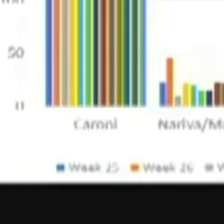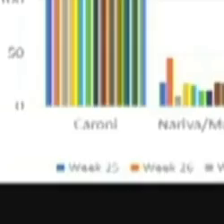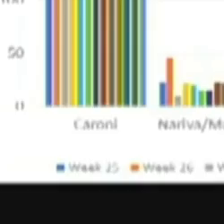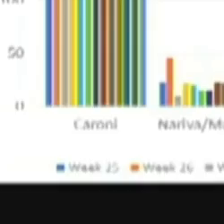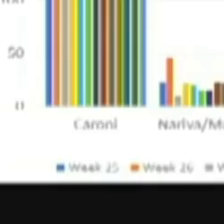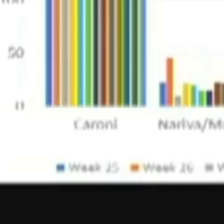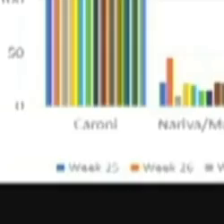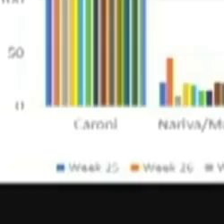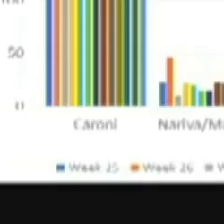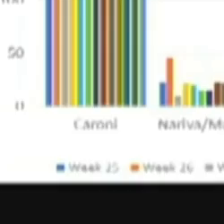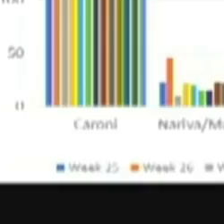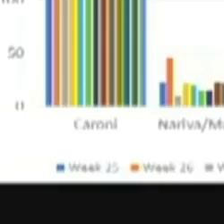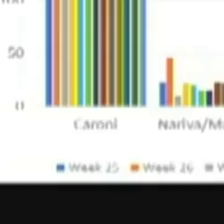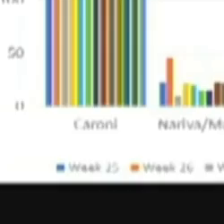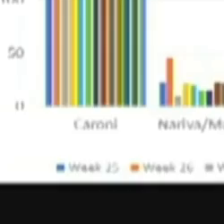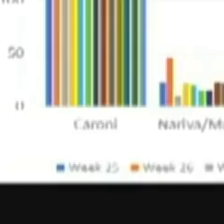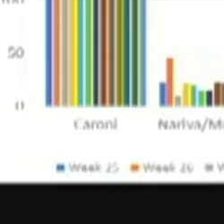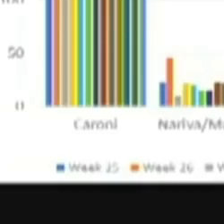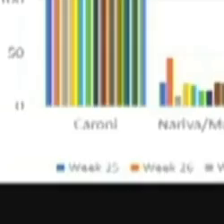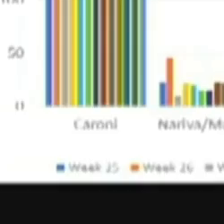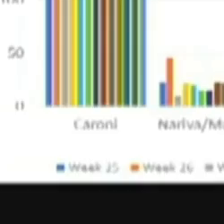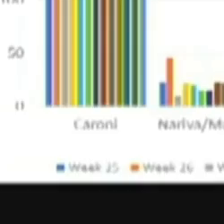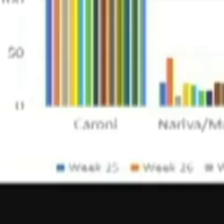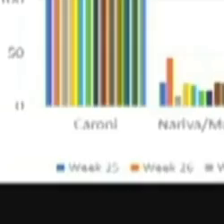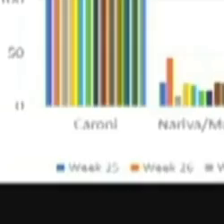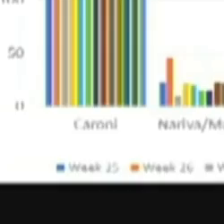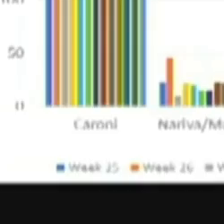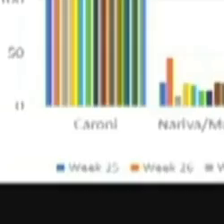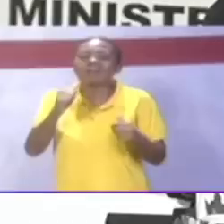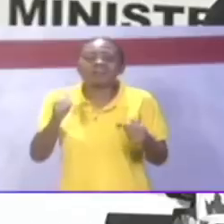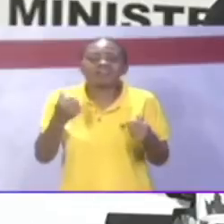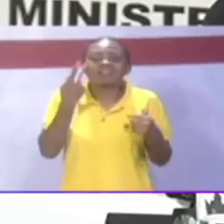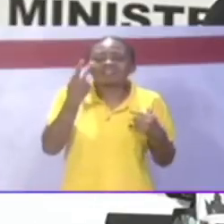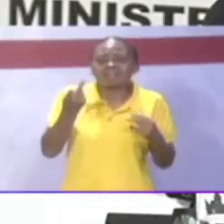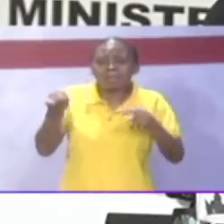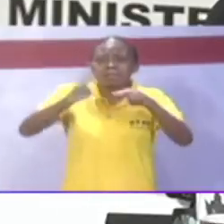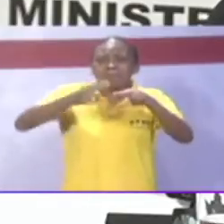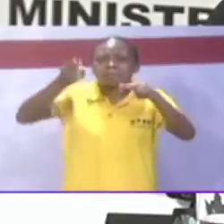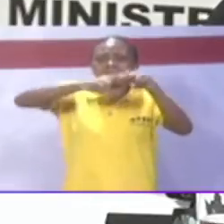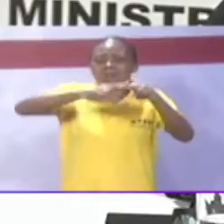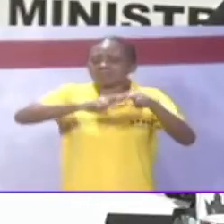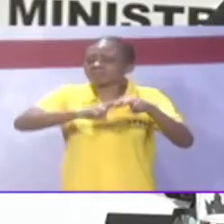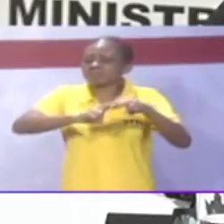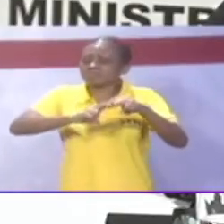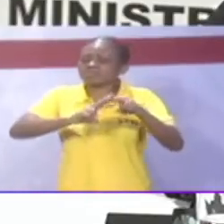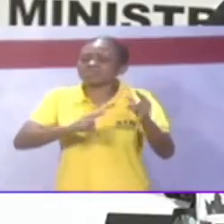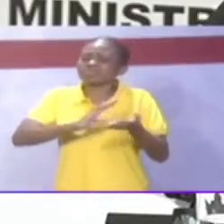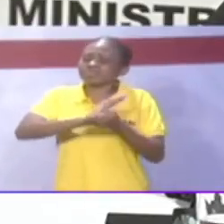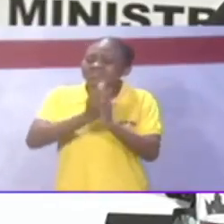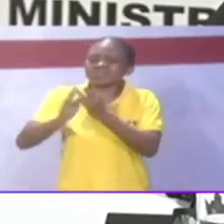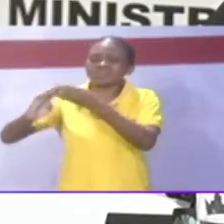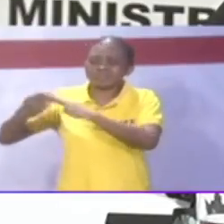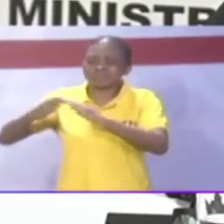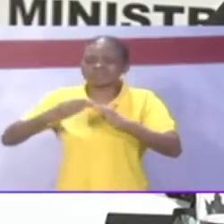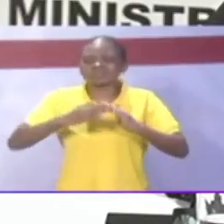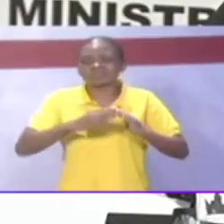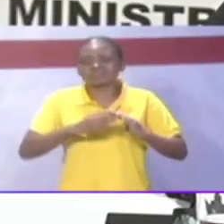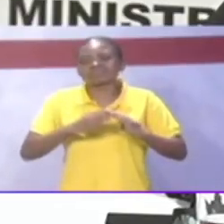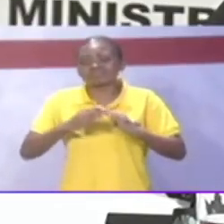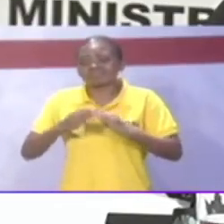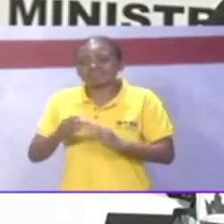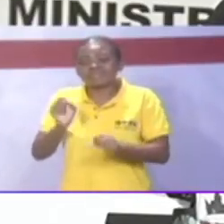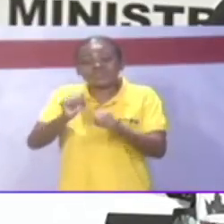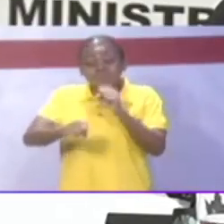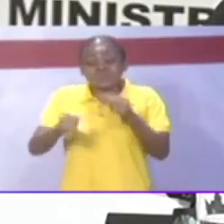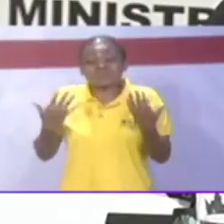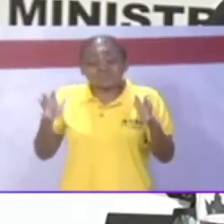increases at the community or at the county level. So that basically ties up the epidemiological update.